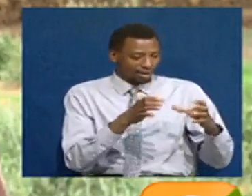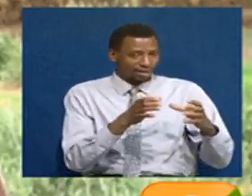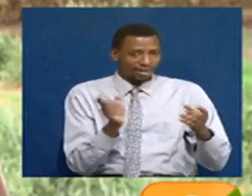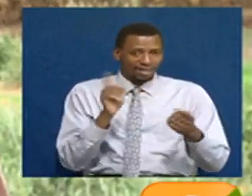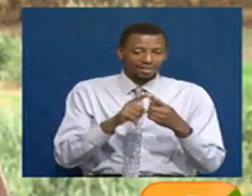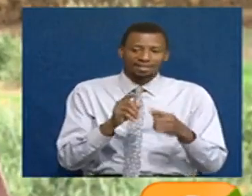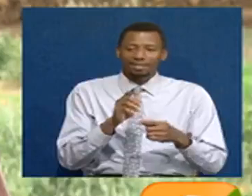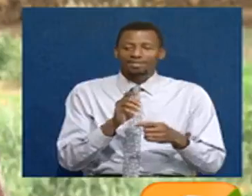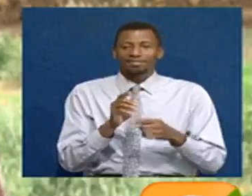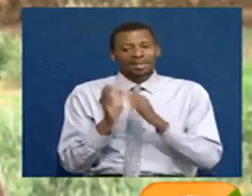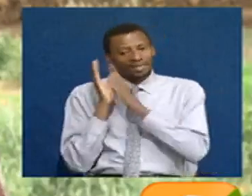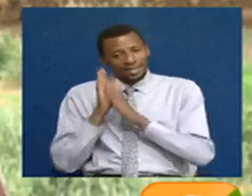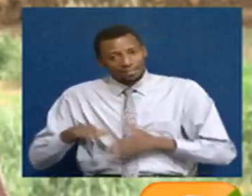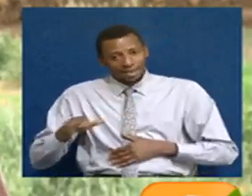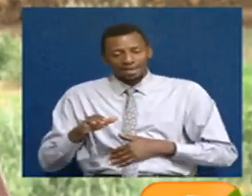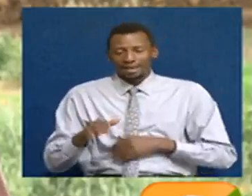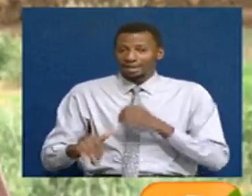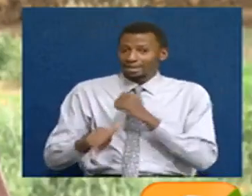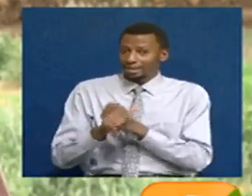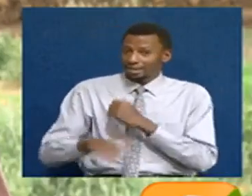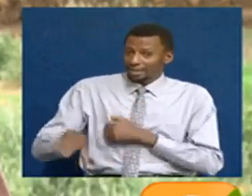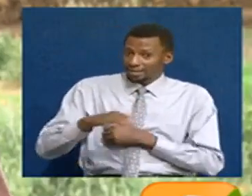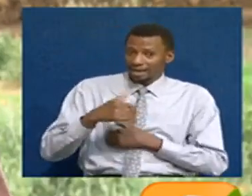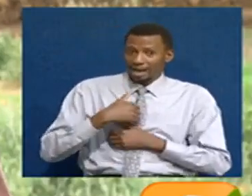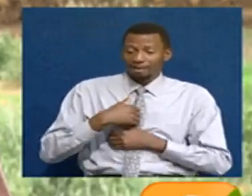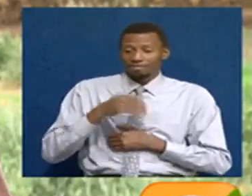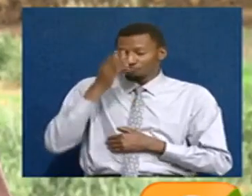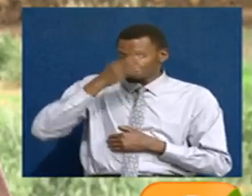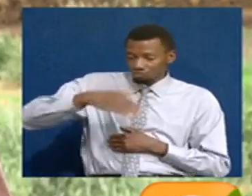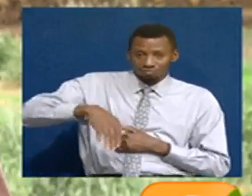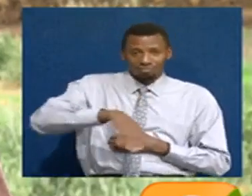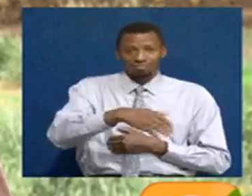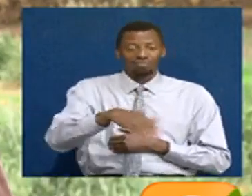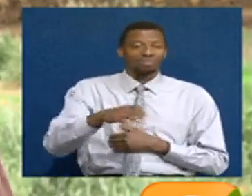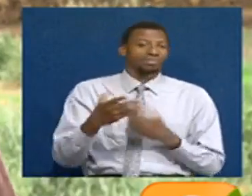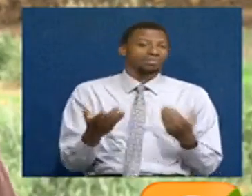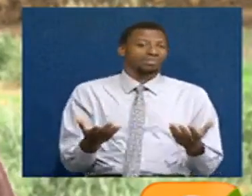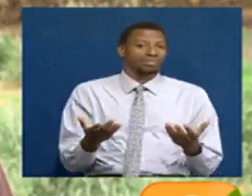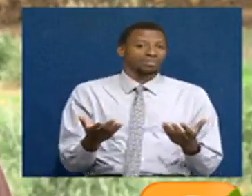facility, it is a harsh area where we have elephants. So sometimes